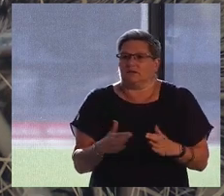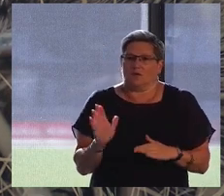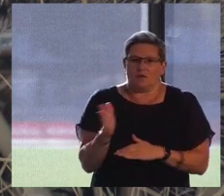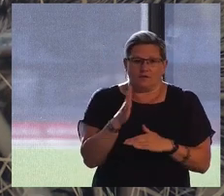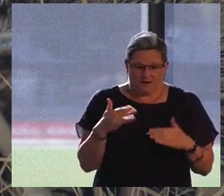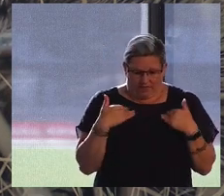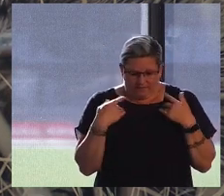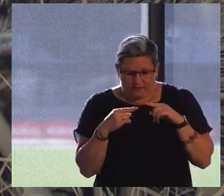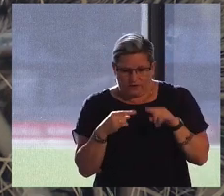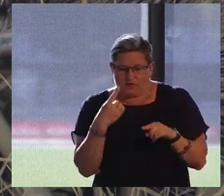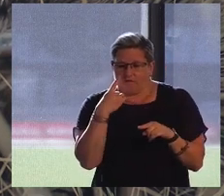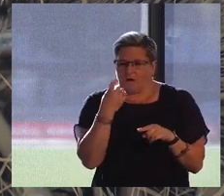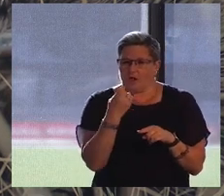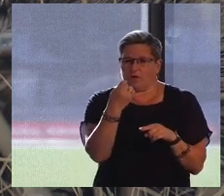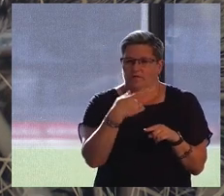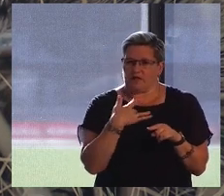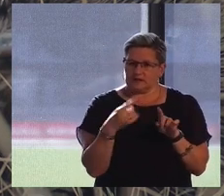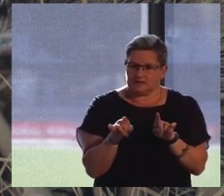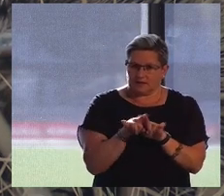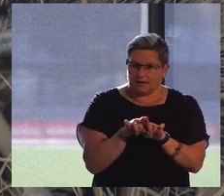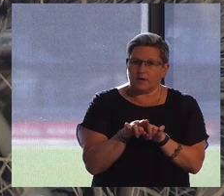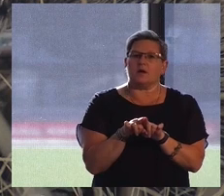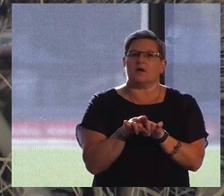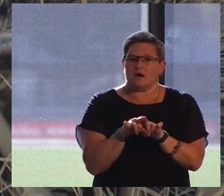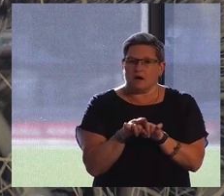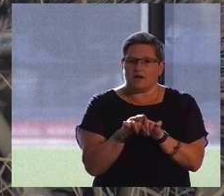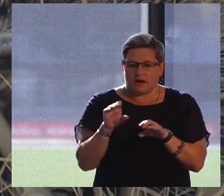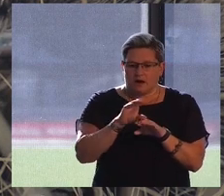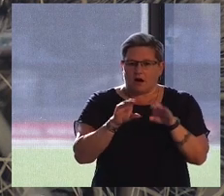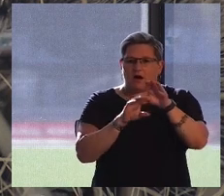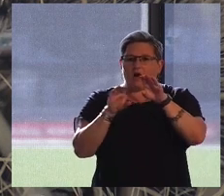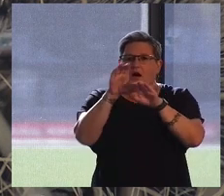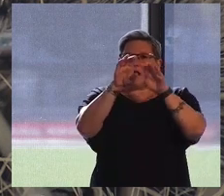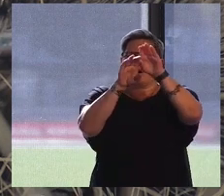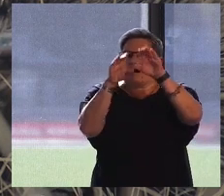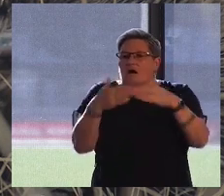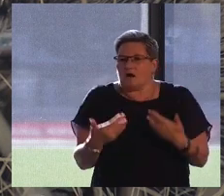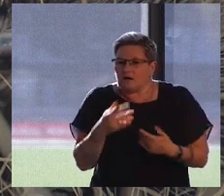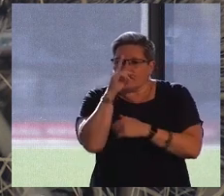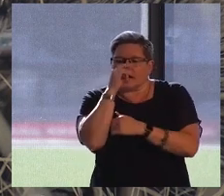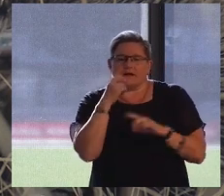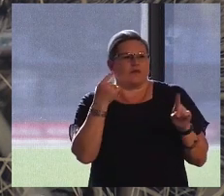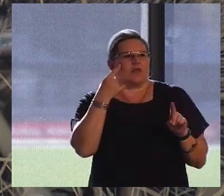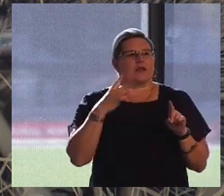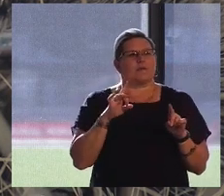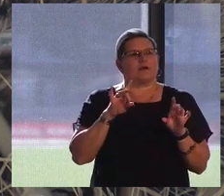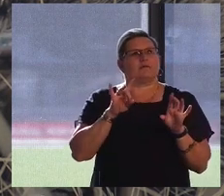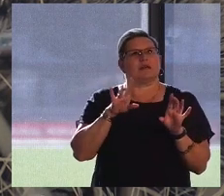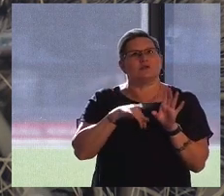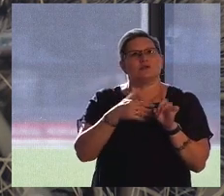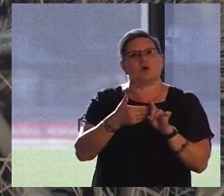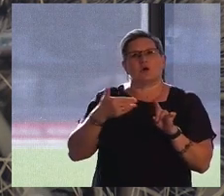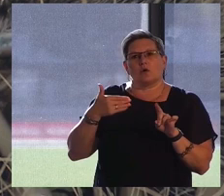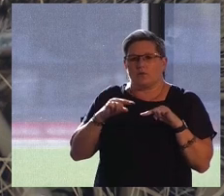and then build on it. You know, I think about some of the situations that I've been in the last decade, you know, going to the New South Wales National